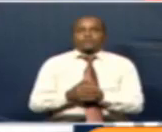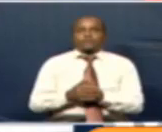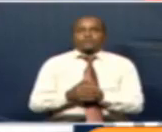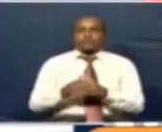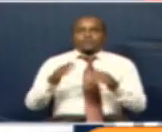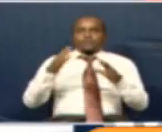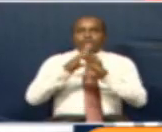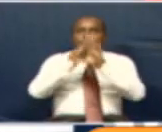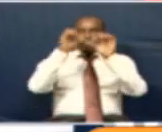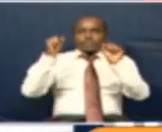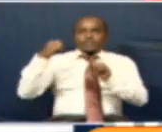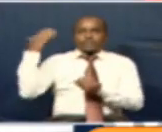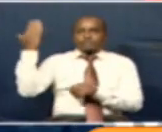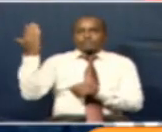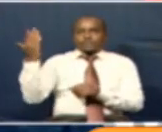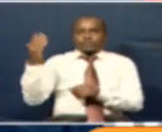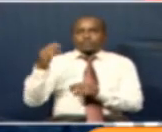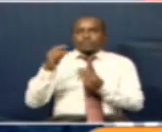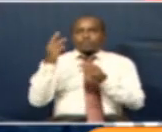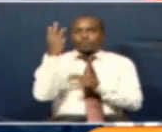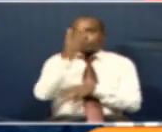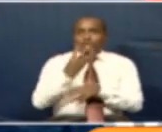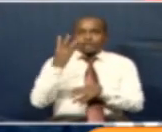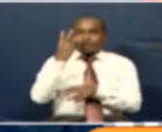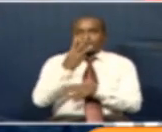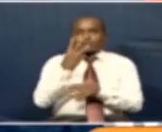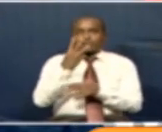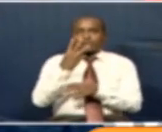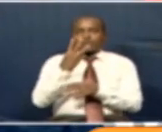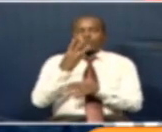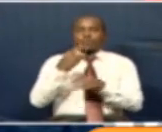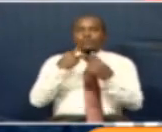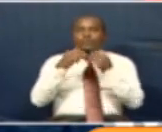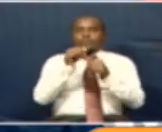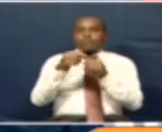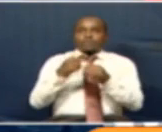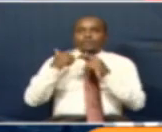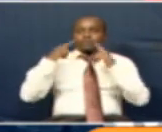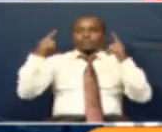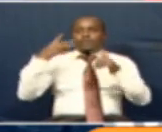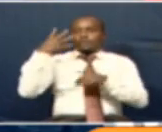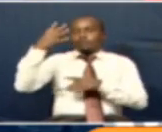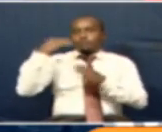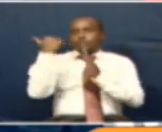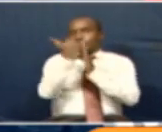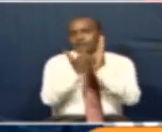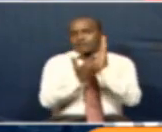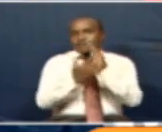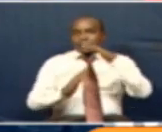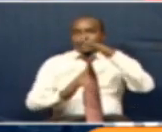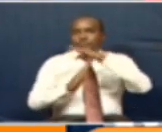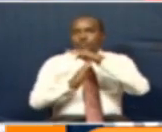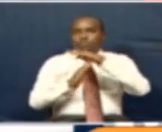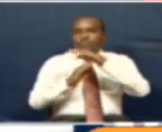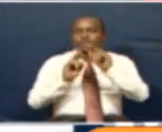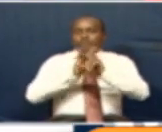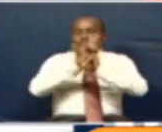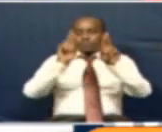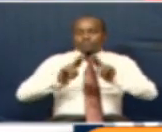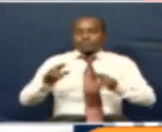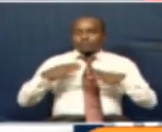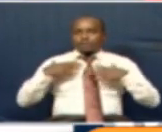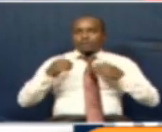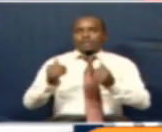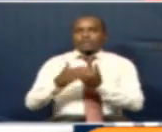The president's speech on Wednesday will no doubt dwell on the Big Four agenda. Top on that list is universal health care,